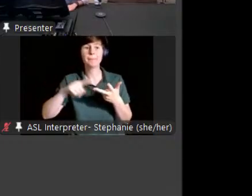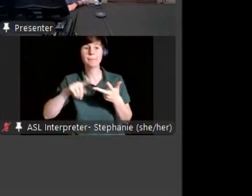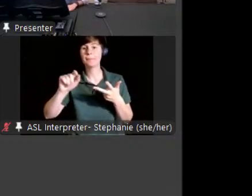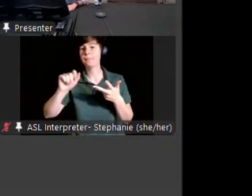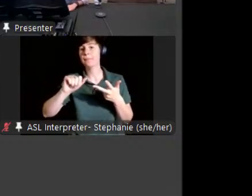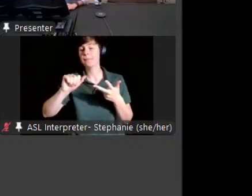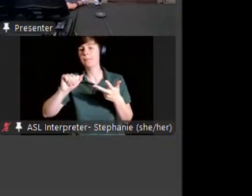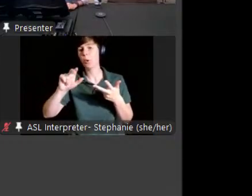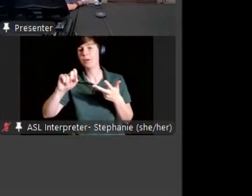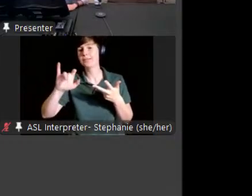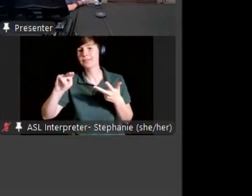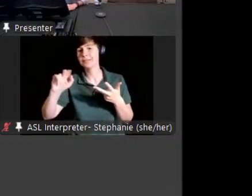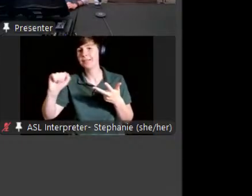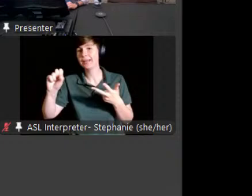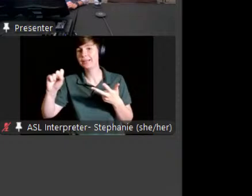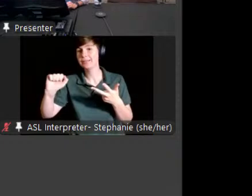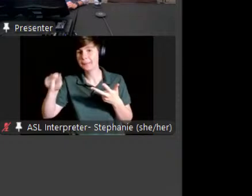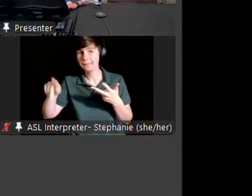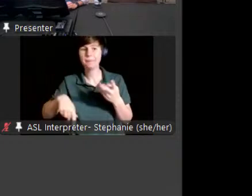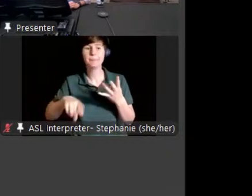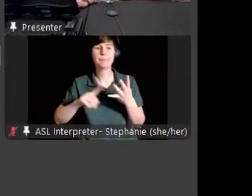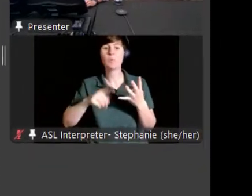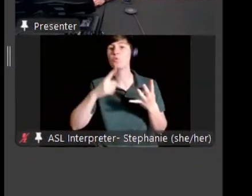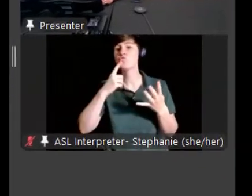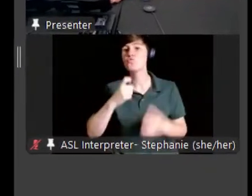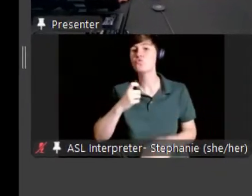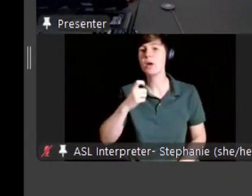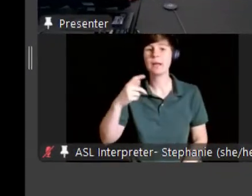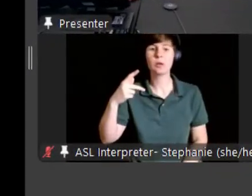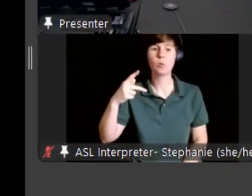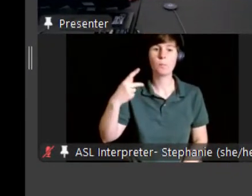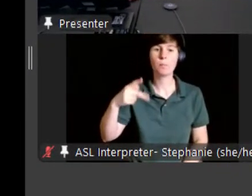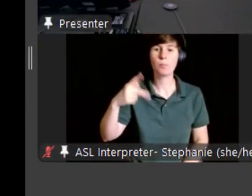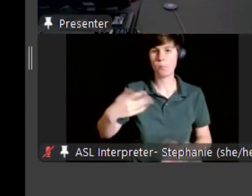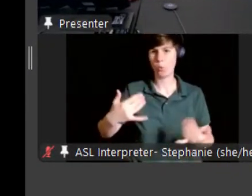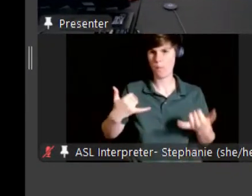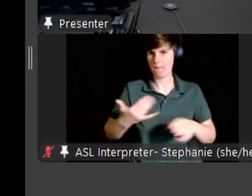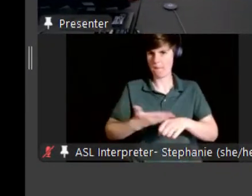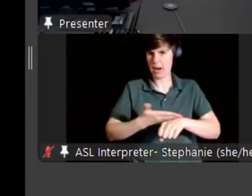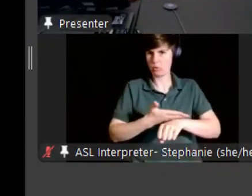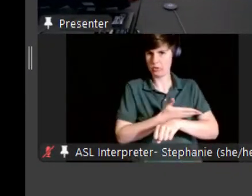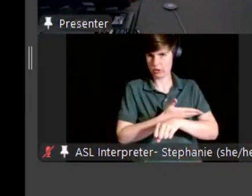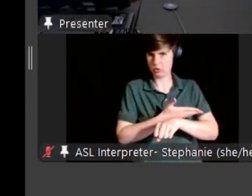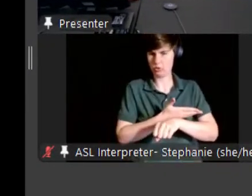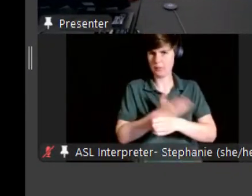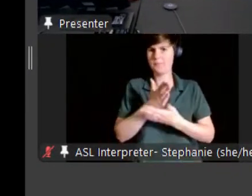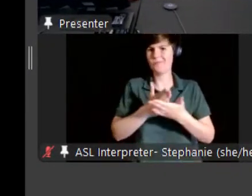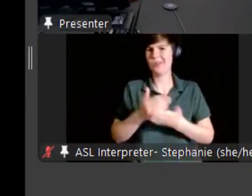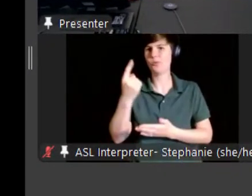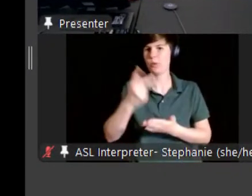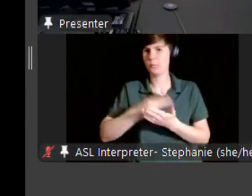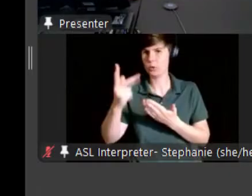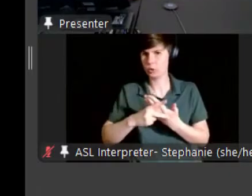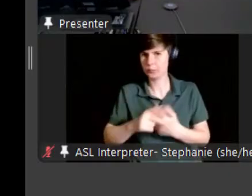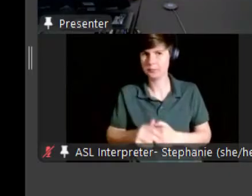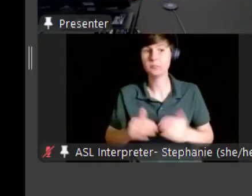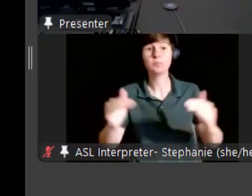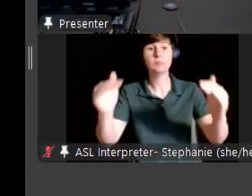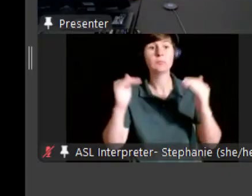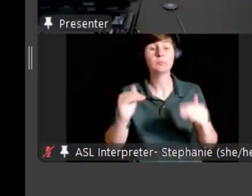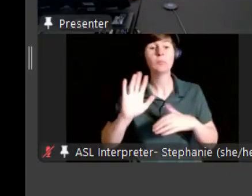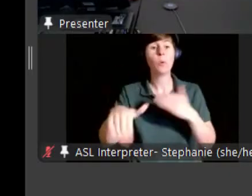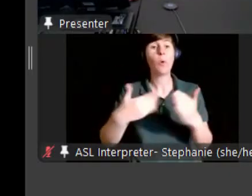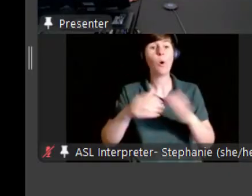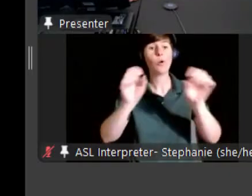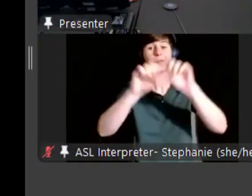ASAP. And the final bullet point is the Red Purple Modernization Phase 1 project. Moving to the All Stations Accessibility Program